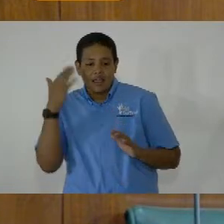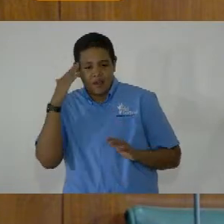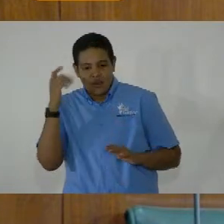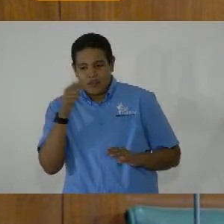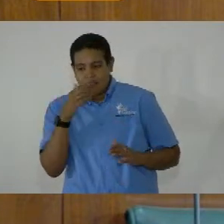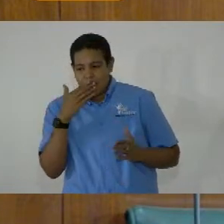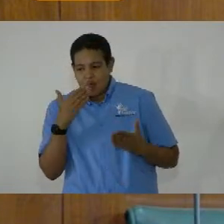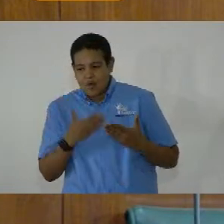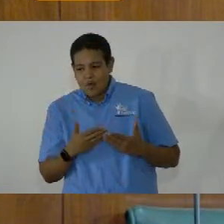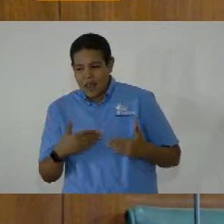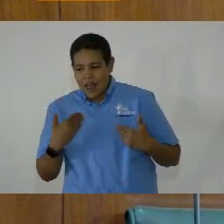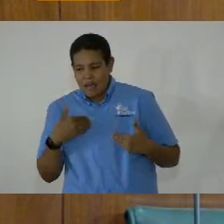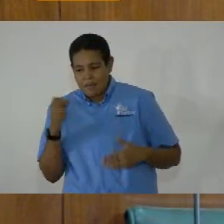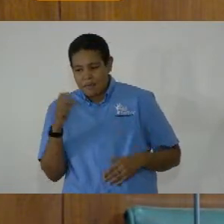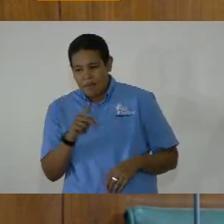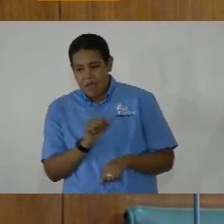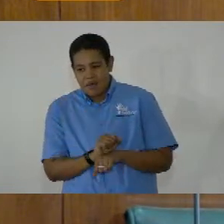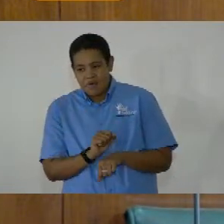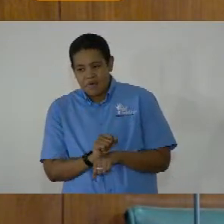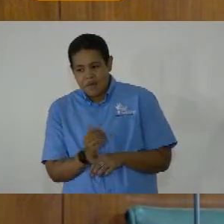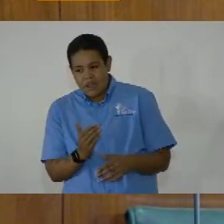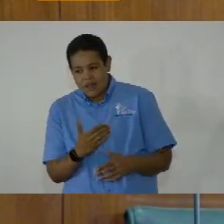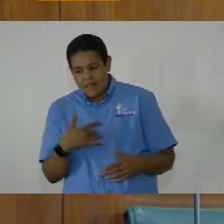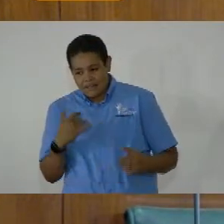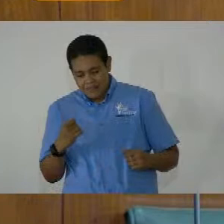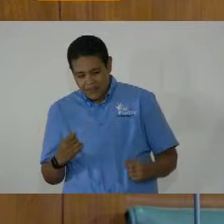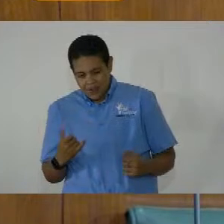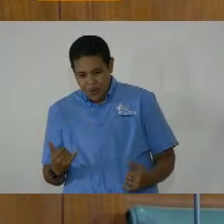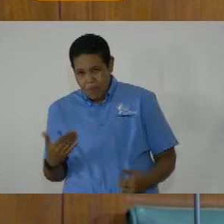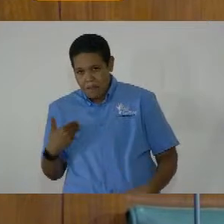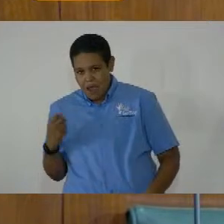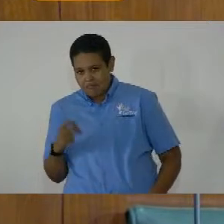I want to welcome him back to the show.